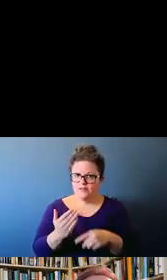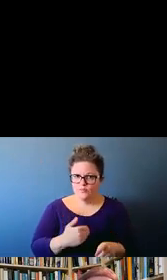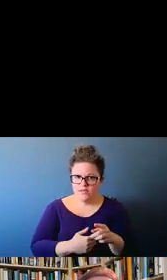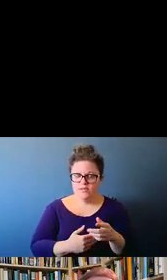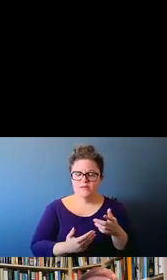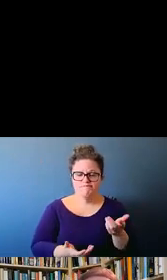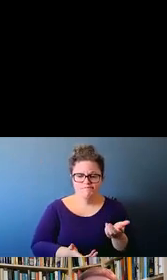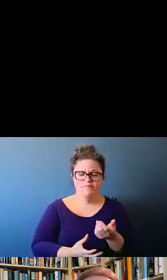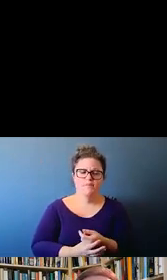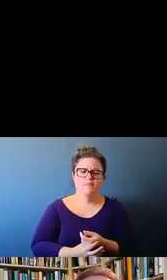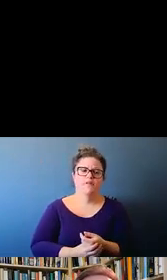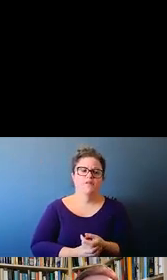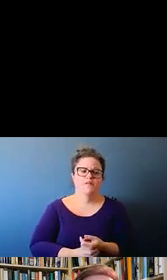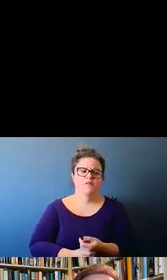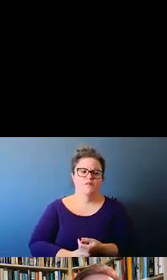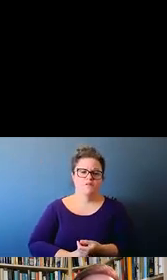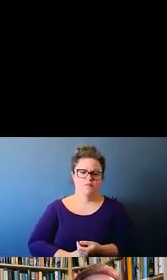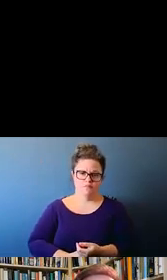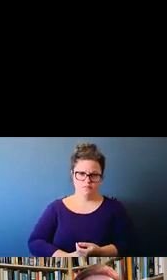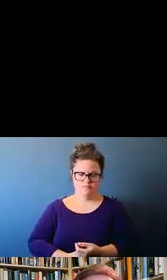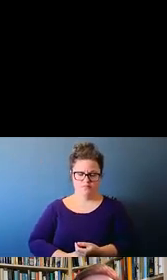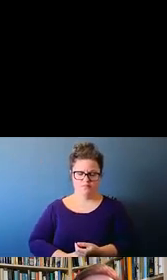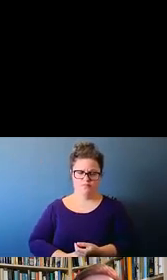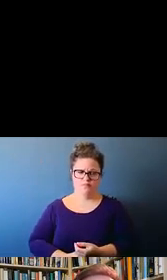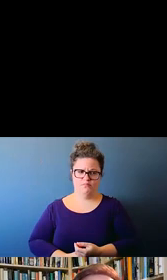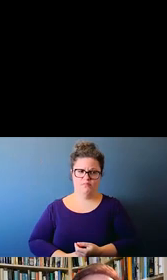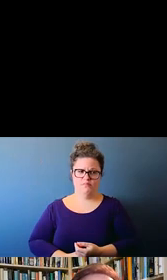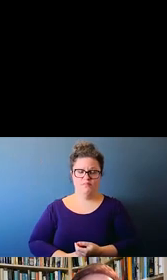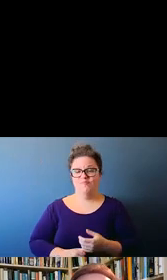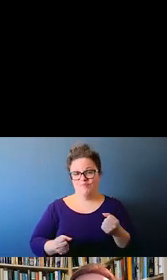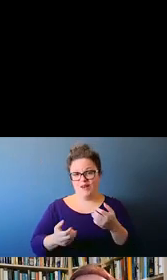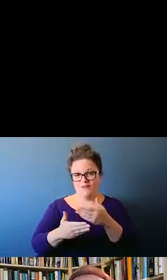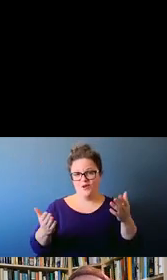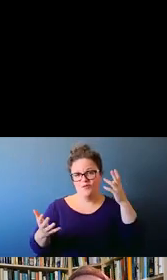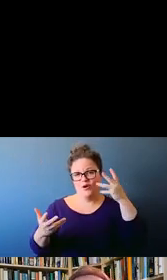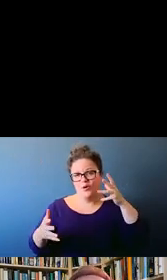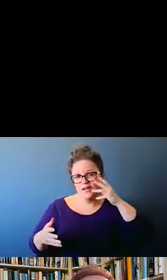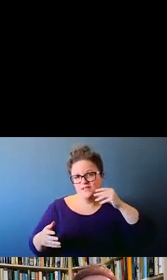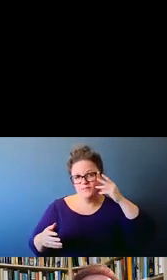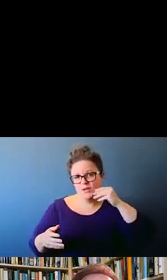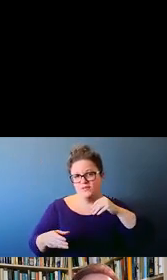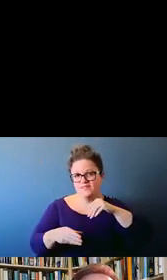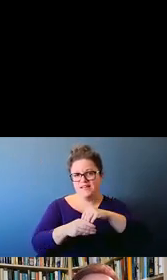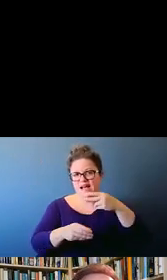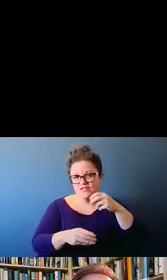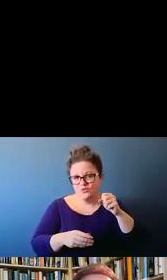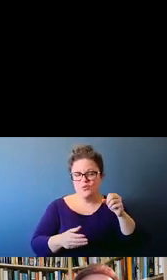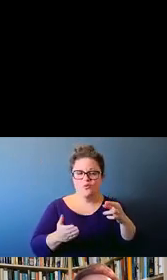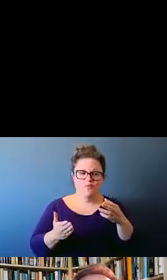So as many of you have already lived through this through high school, or if you've maybe taken some other